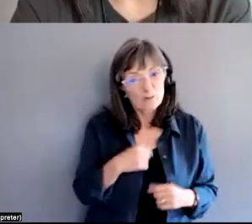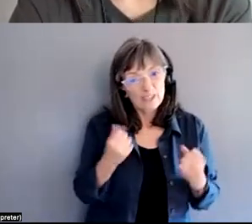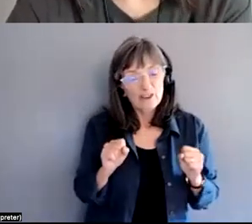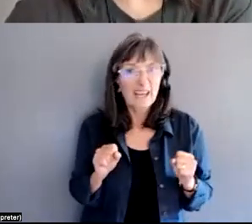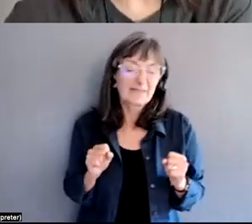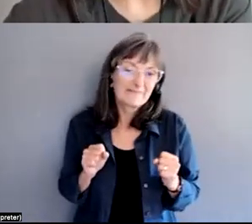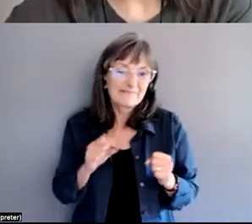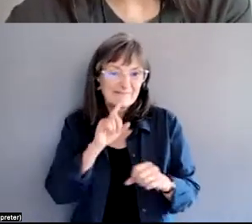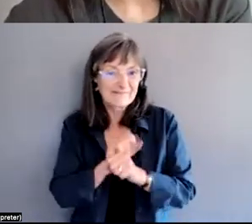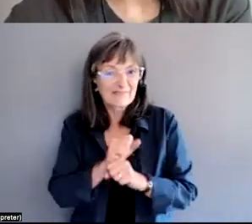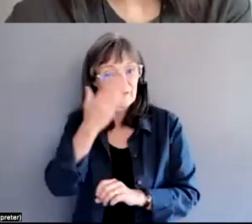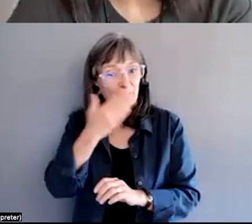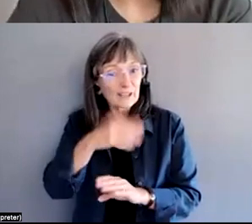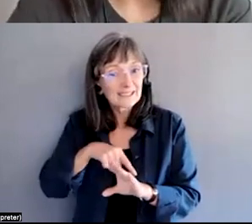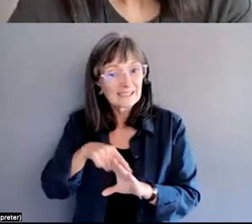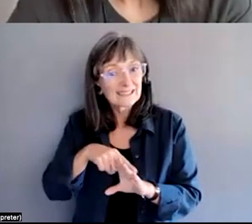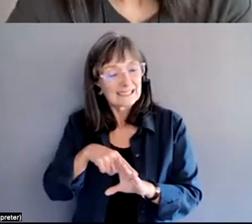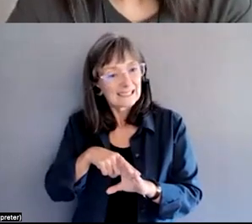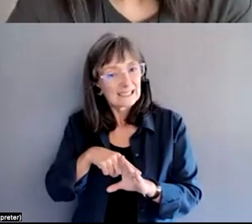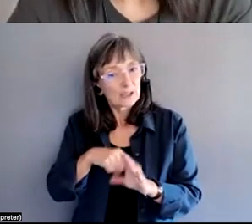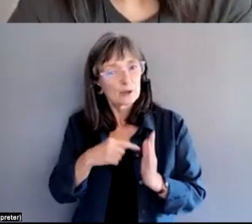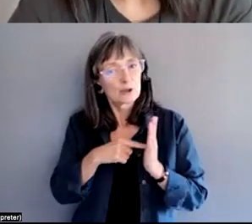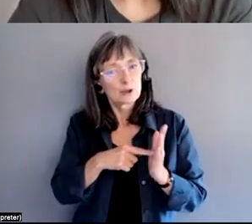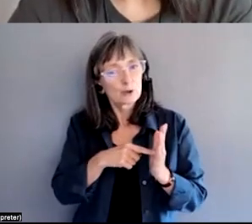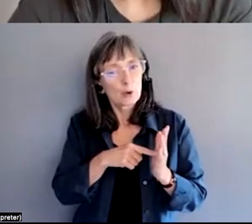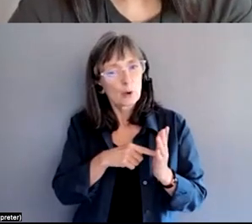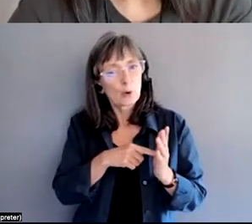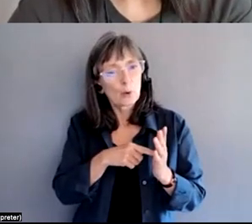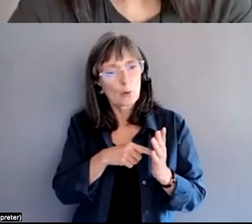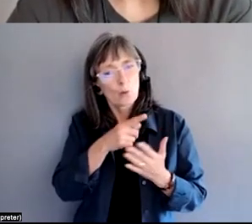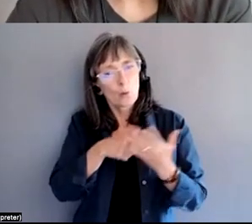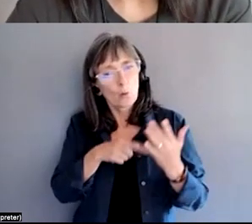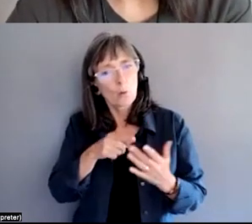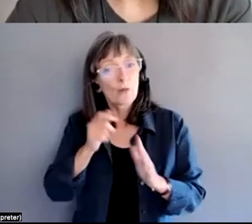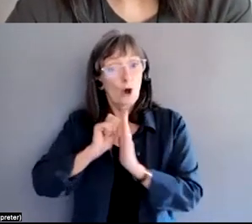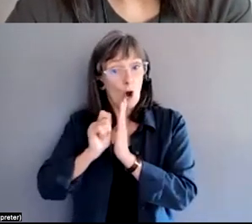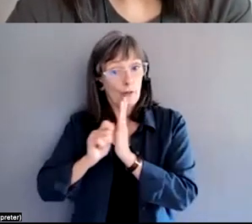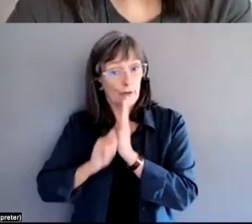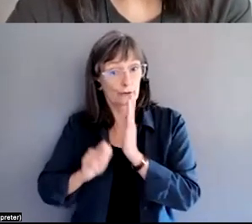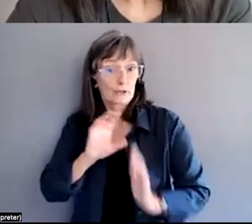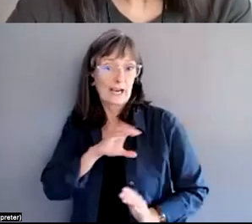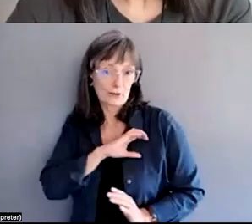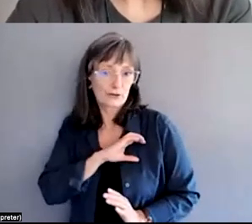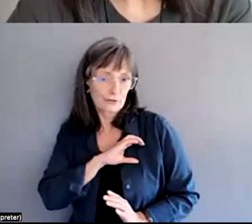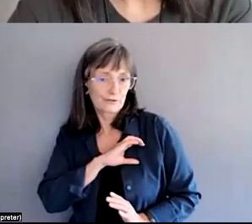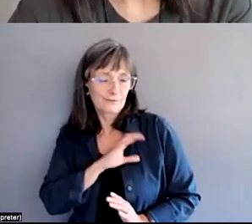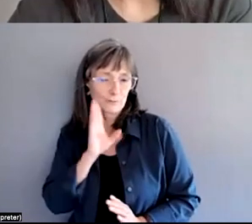the cover is reflective of what the author has envisioned in terms of the characters,